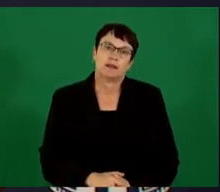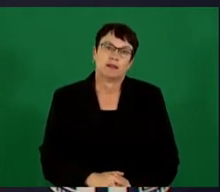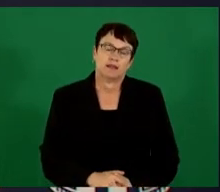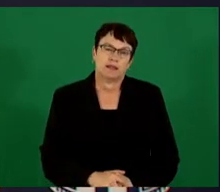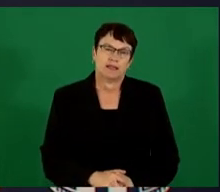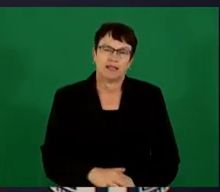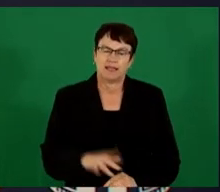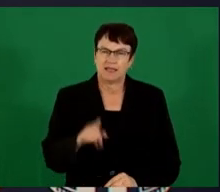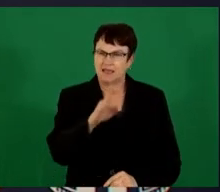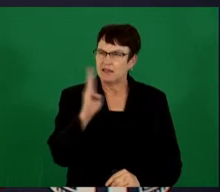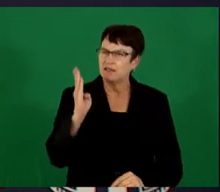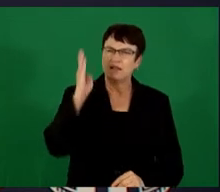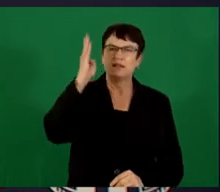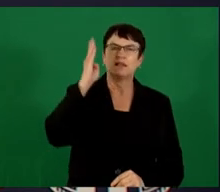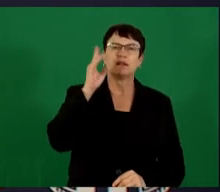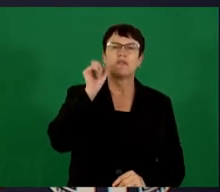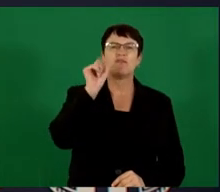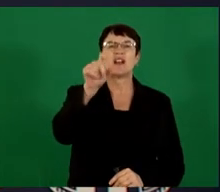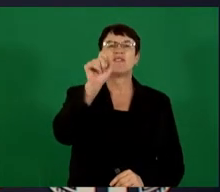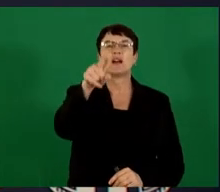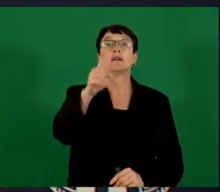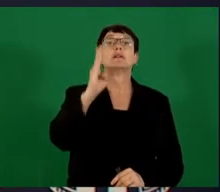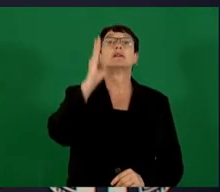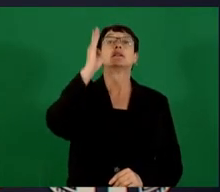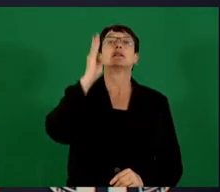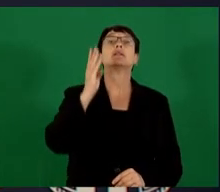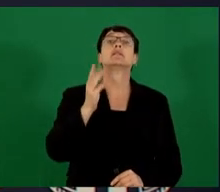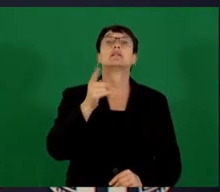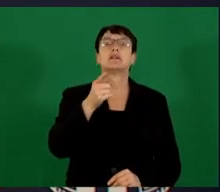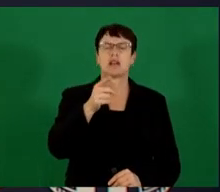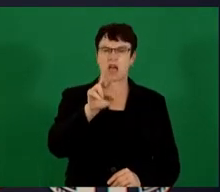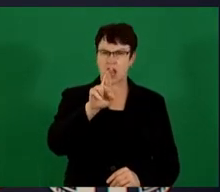There is a hand at the back, it looks like Reuters.